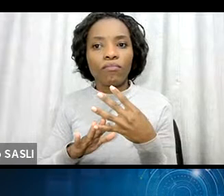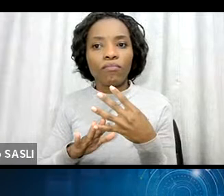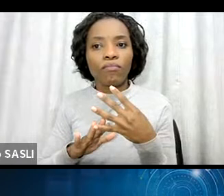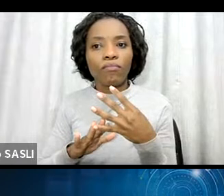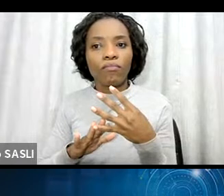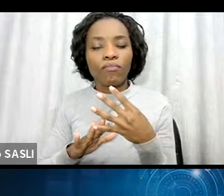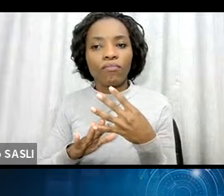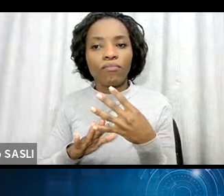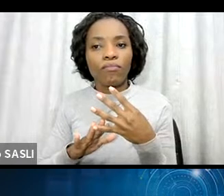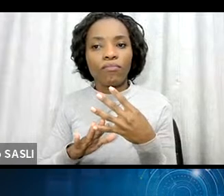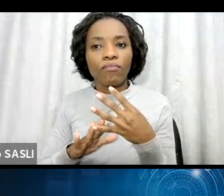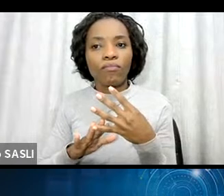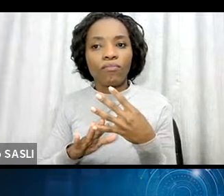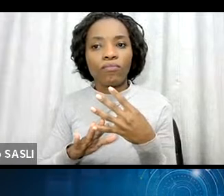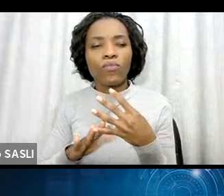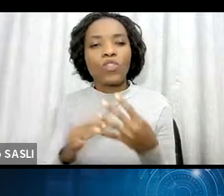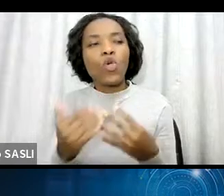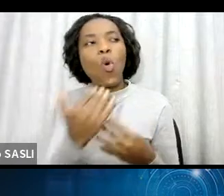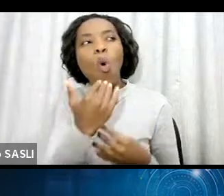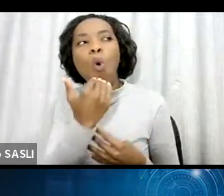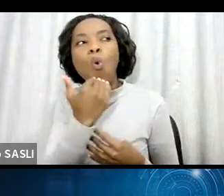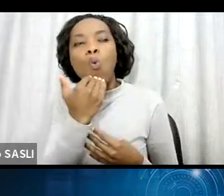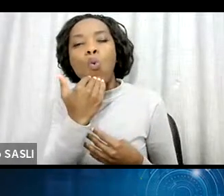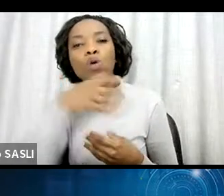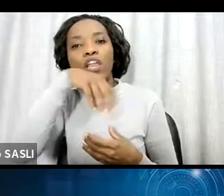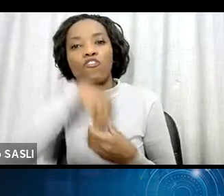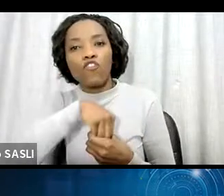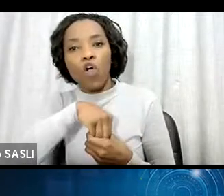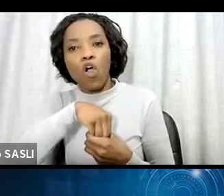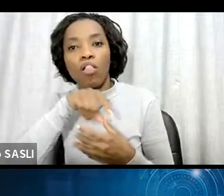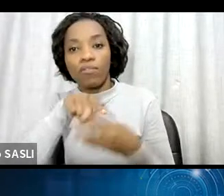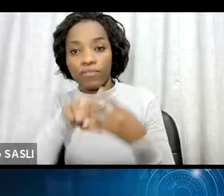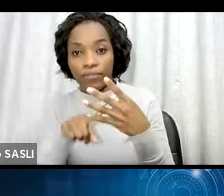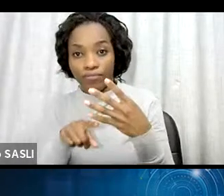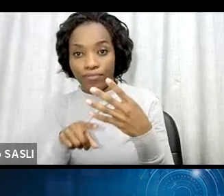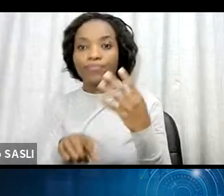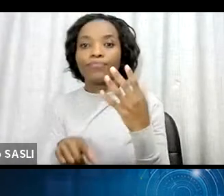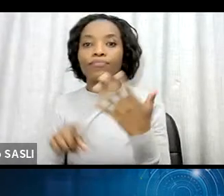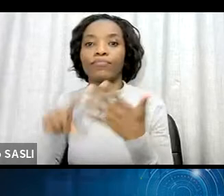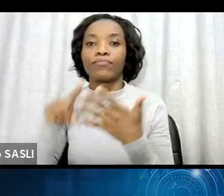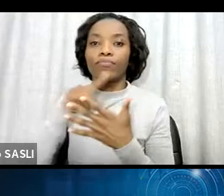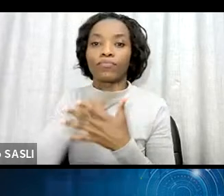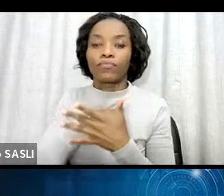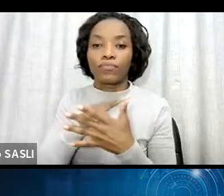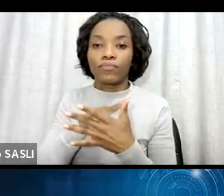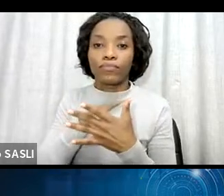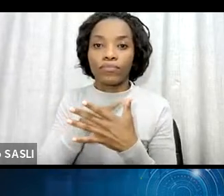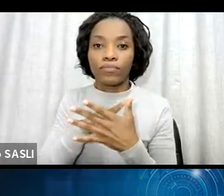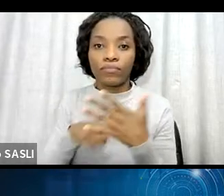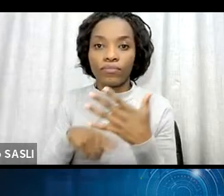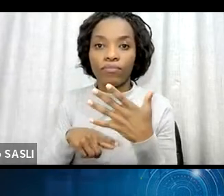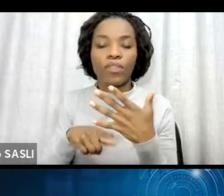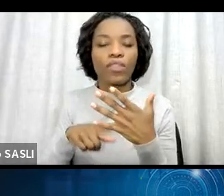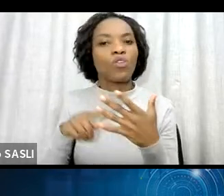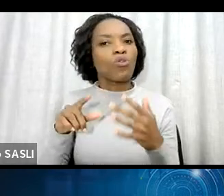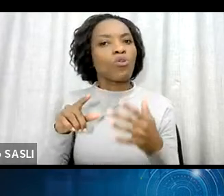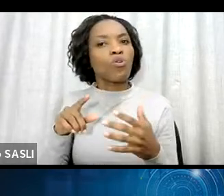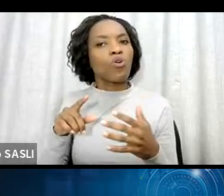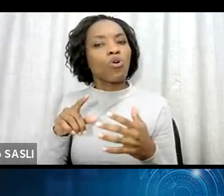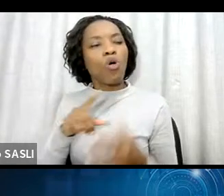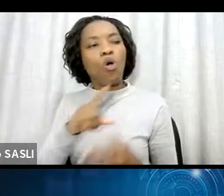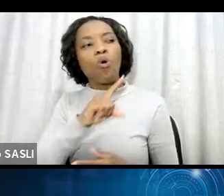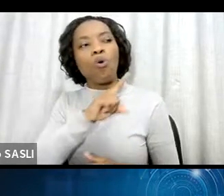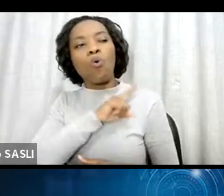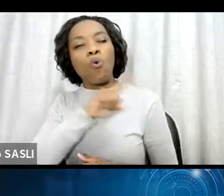And who was involved in terms of the transgression taking place, and why they believe that